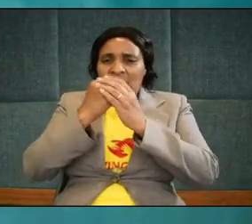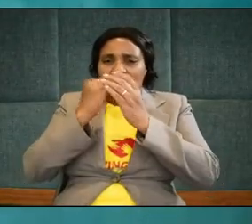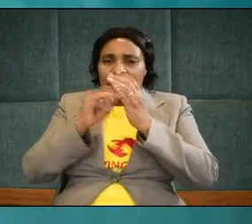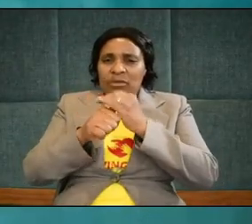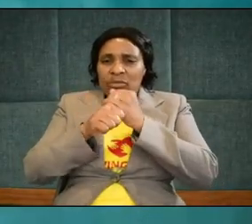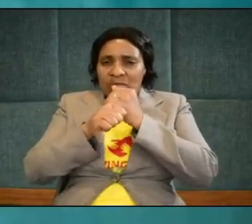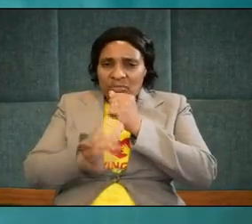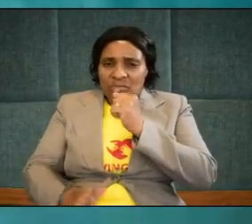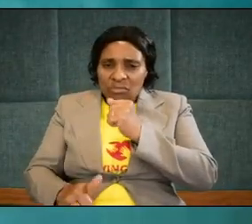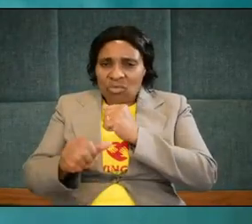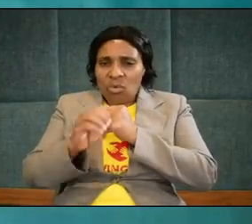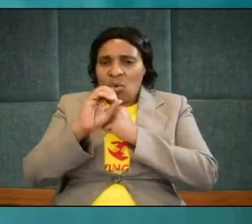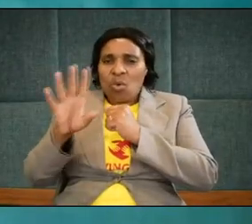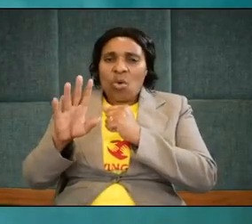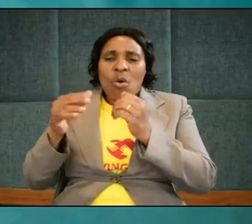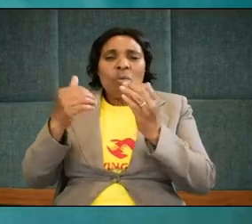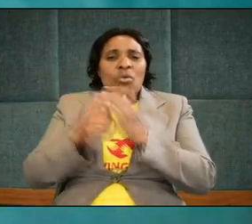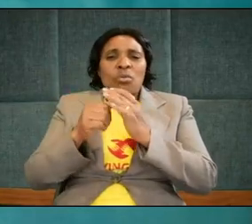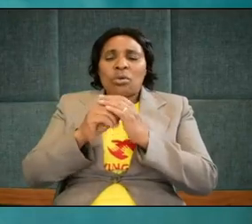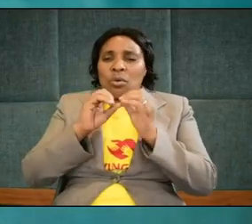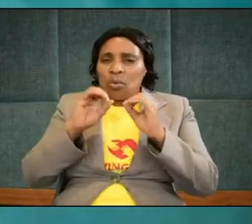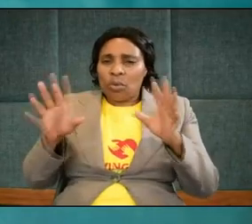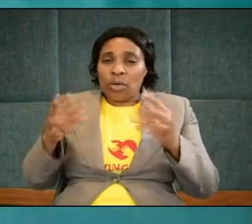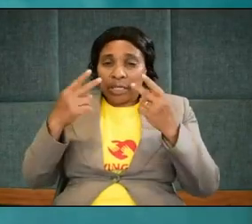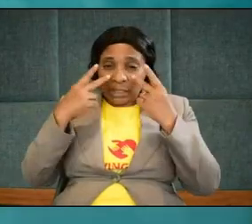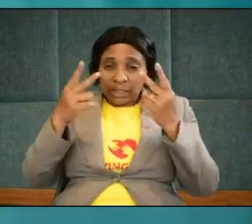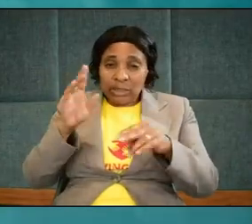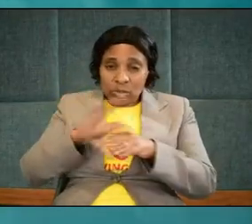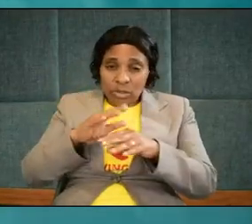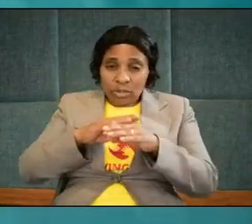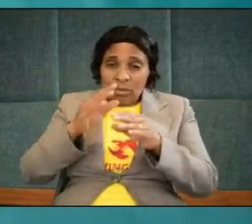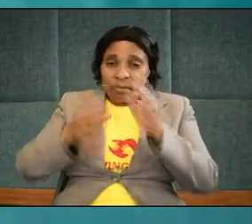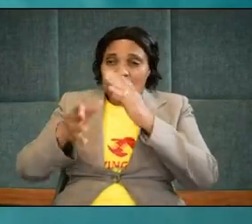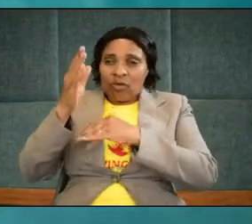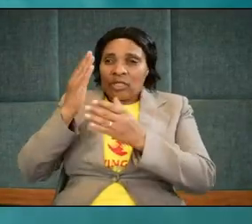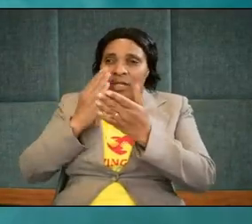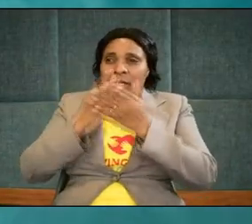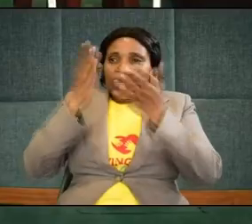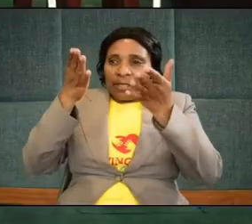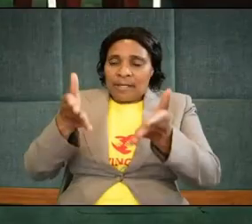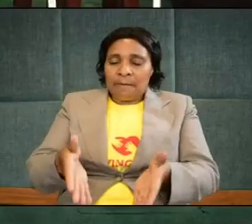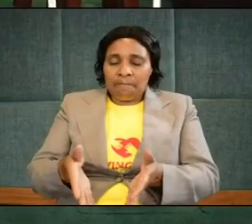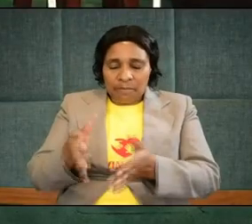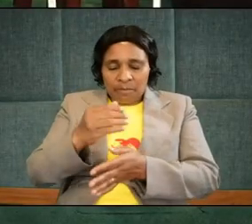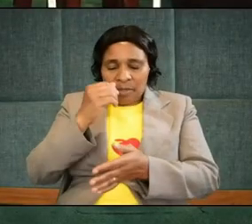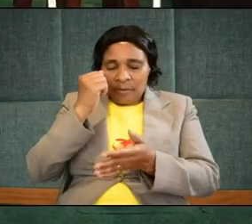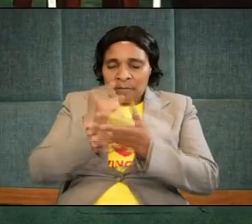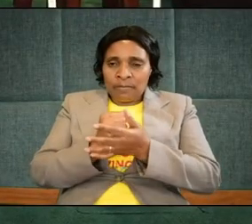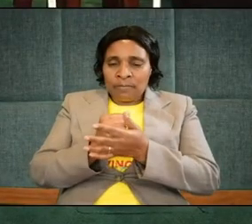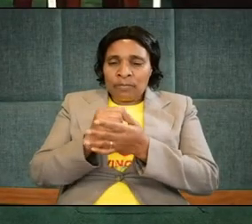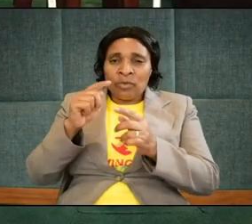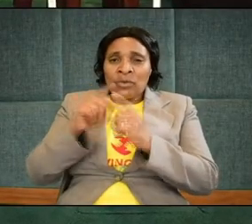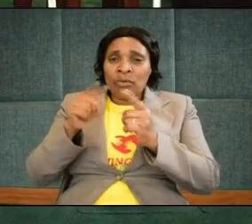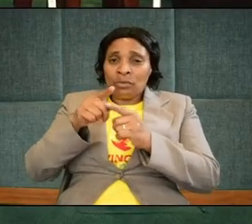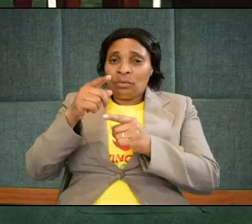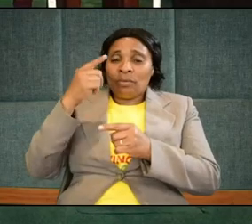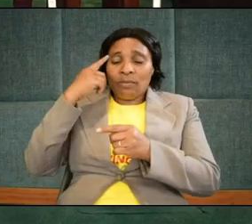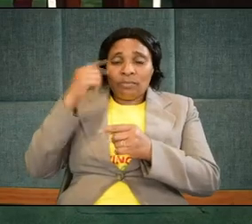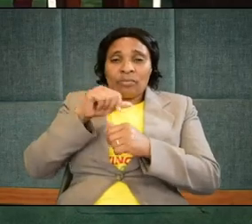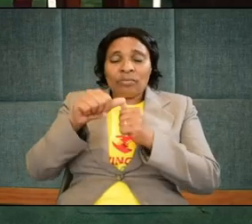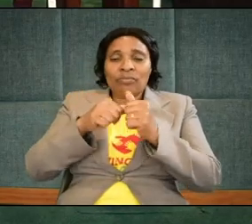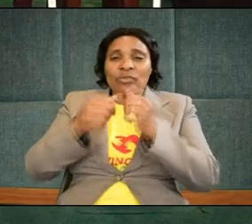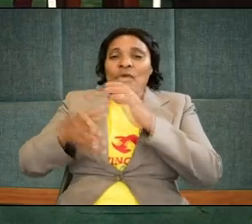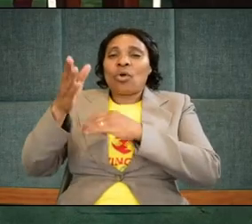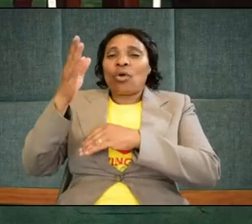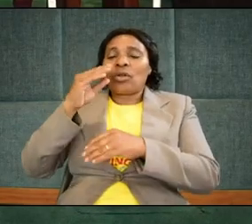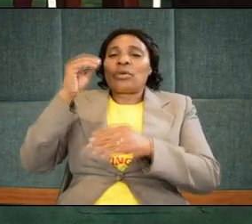these issues. And I see the goodness of God right here. Amen, amen. I think when you think about it, when God says, I